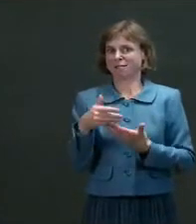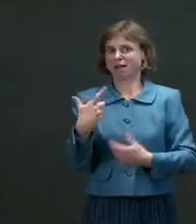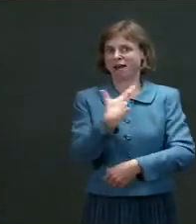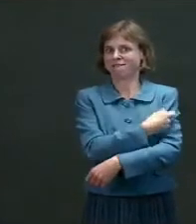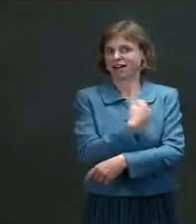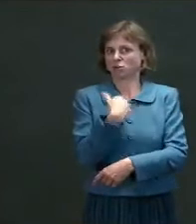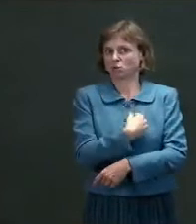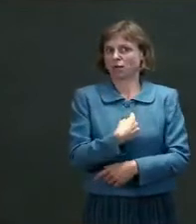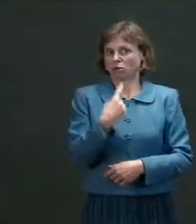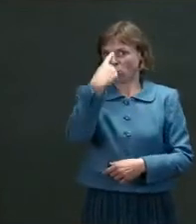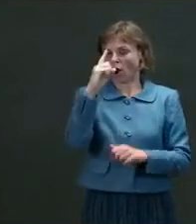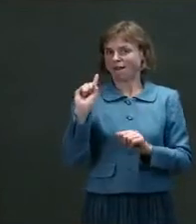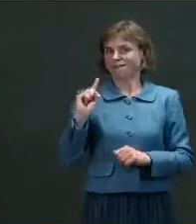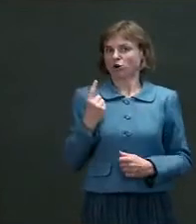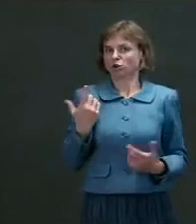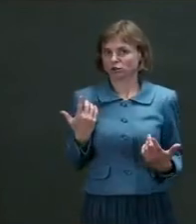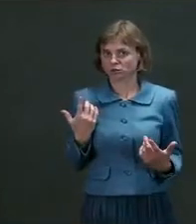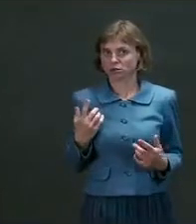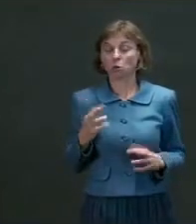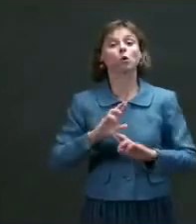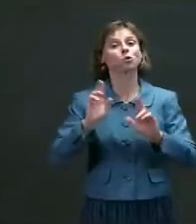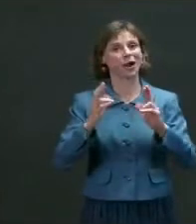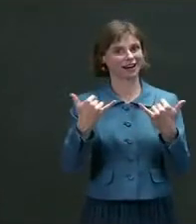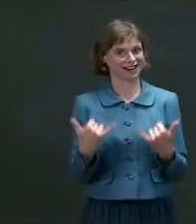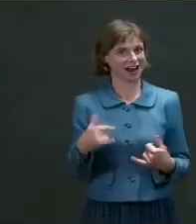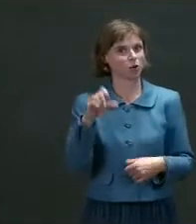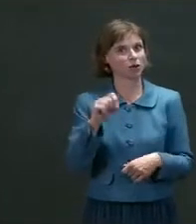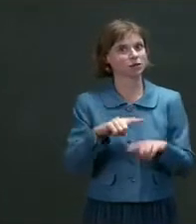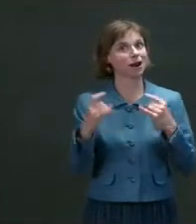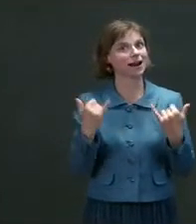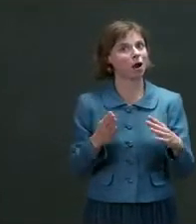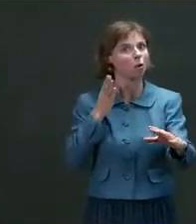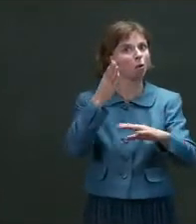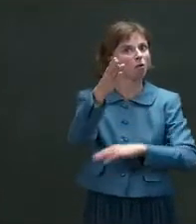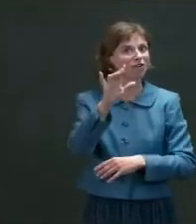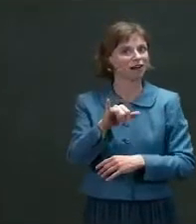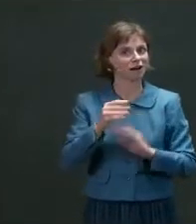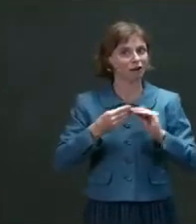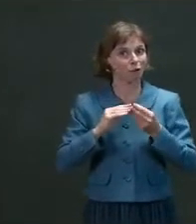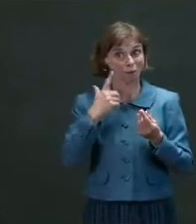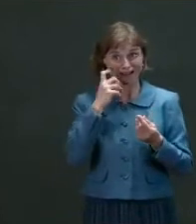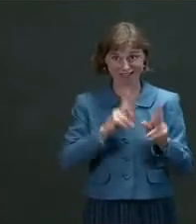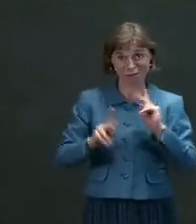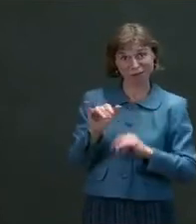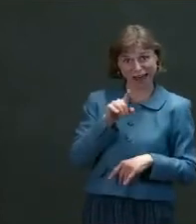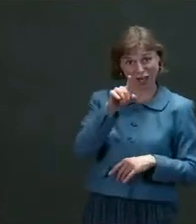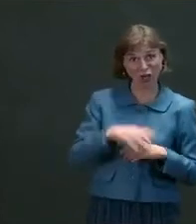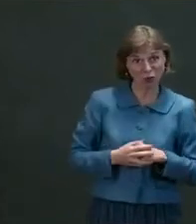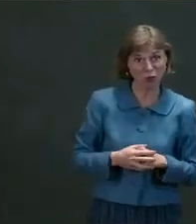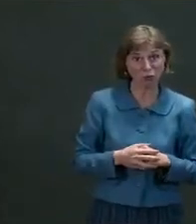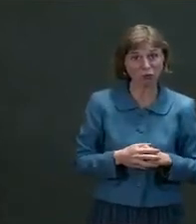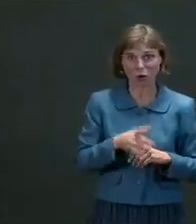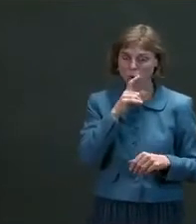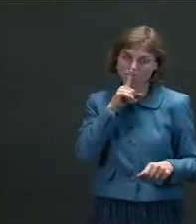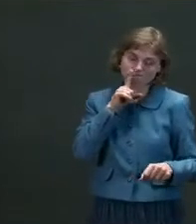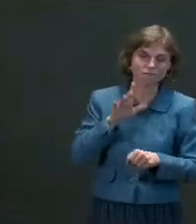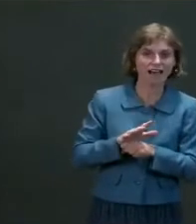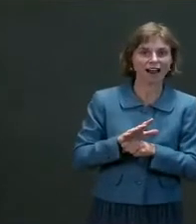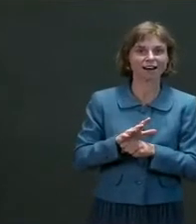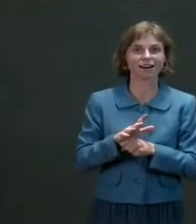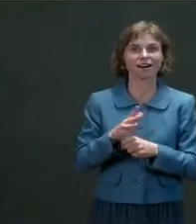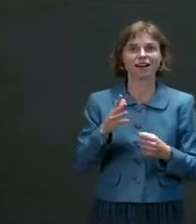we thought initially. We're all set now, but we're exceeding that number. And so because of folks like you who are dedicated, and I just